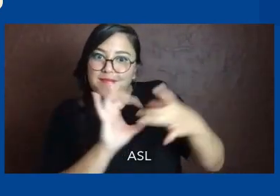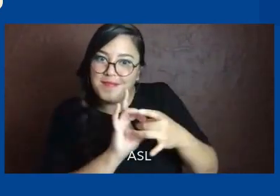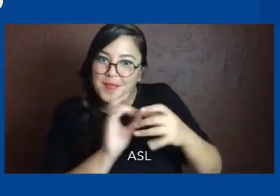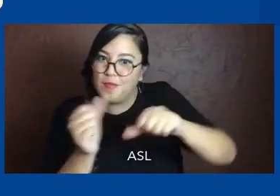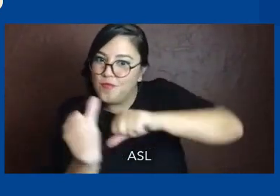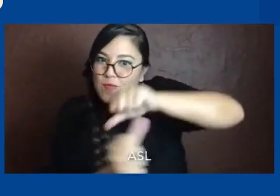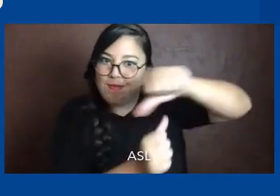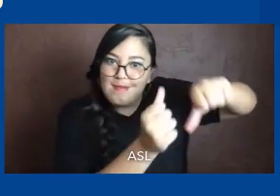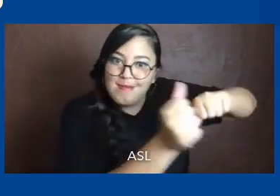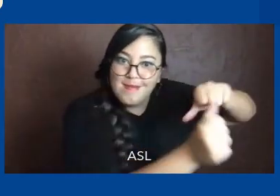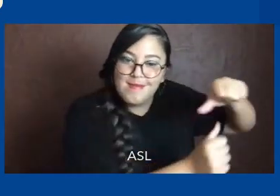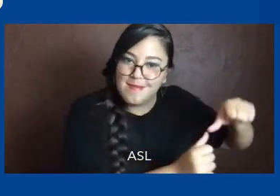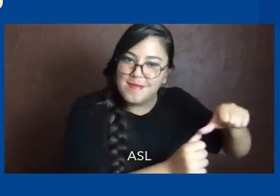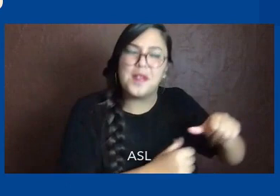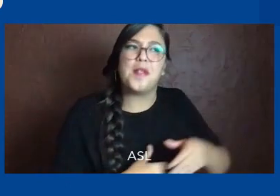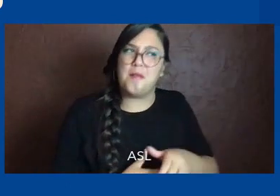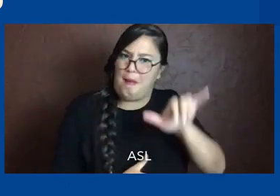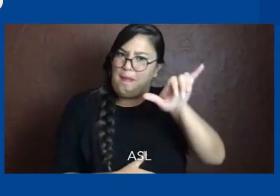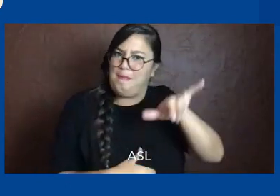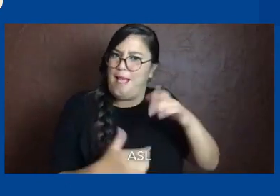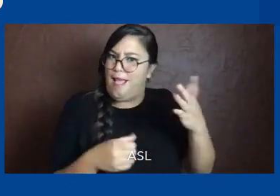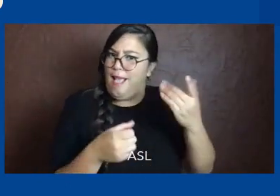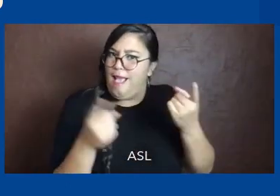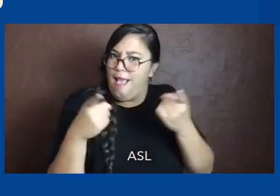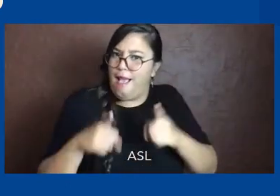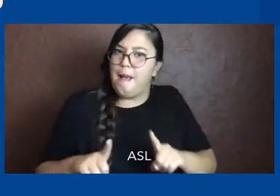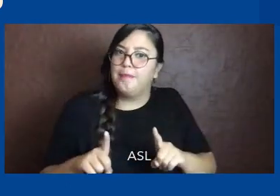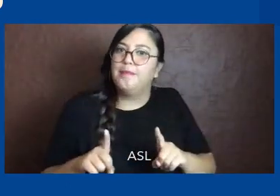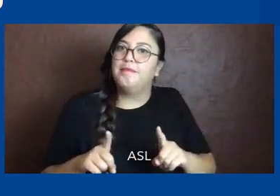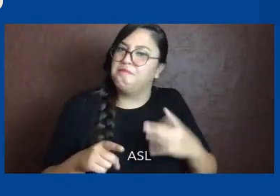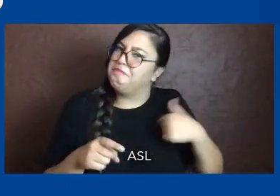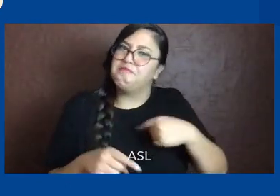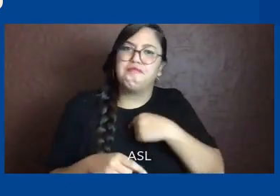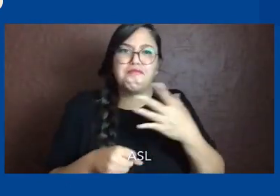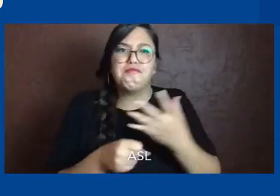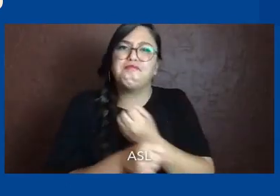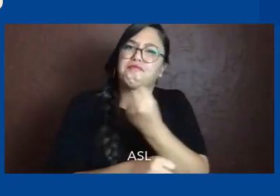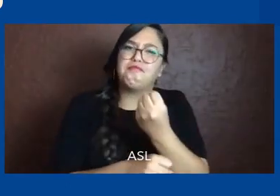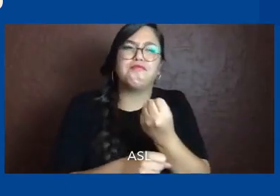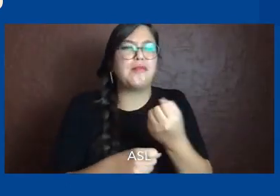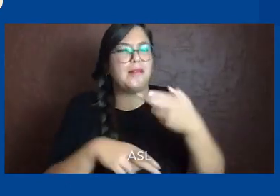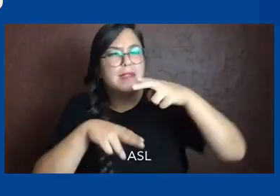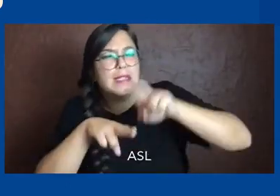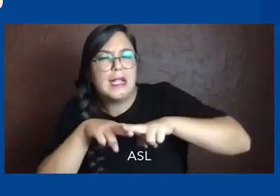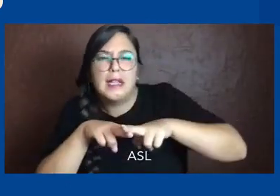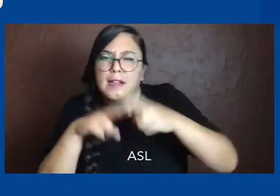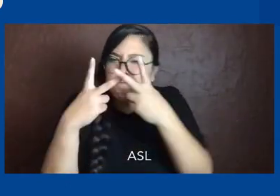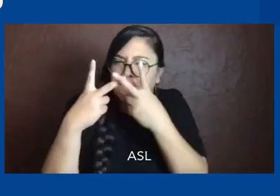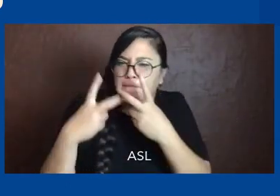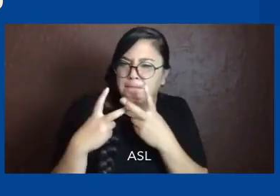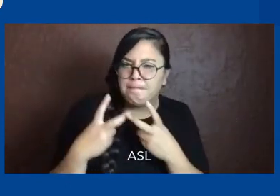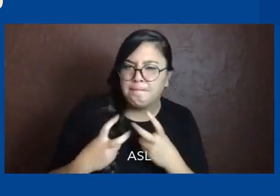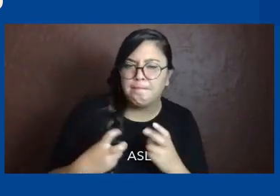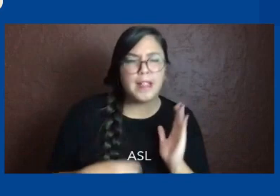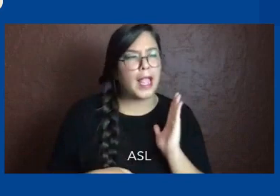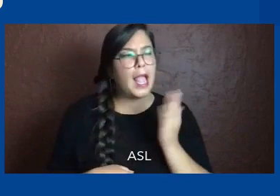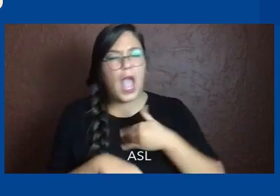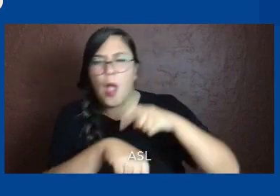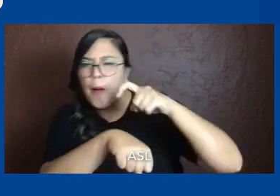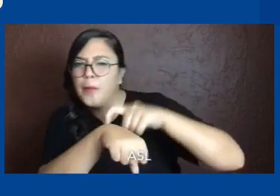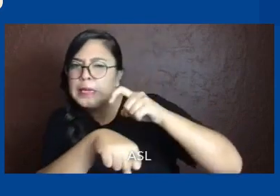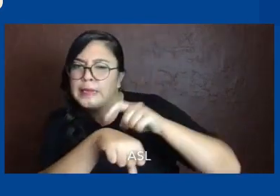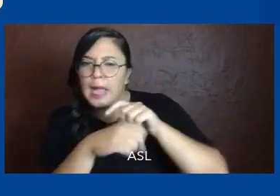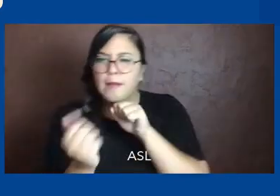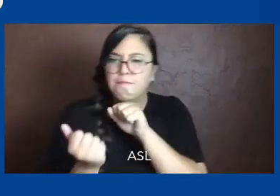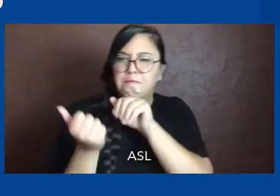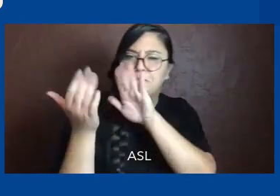allowed a lot of us to think about, how we were using our time, and also what kind